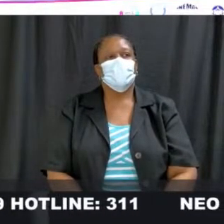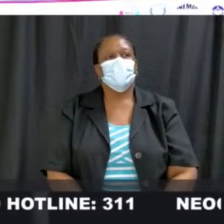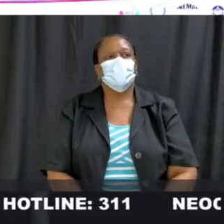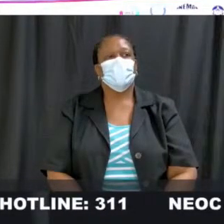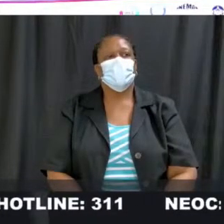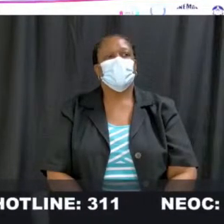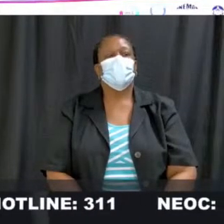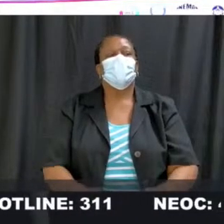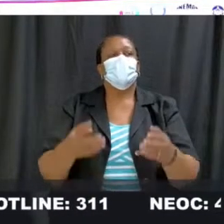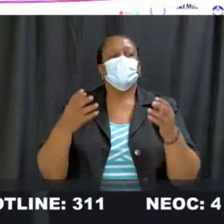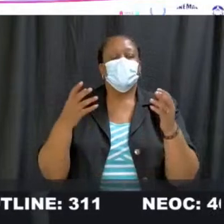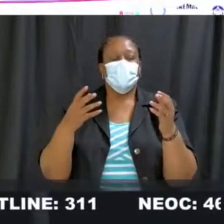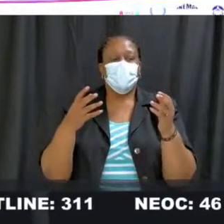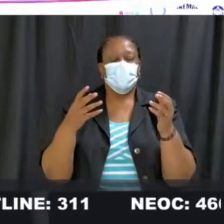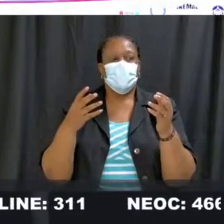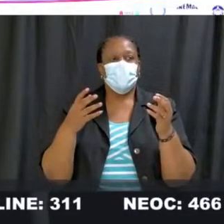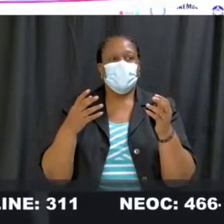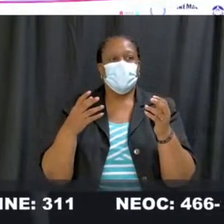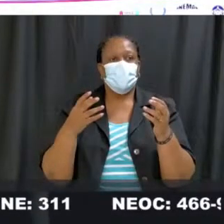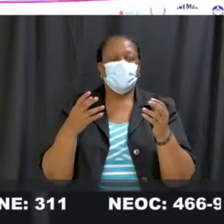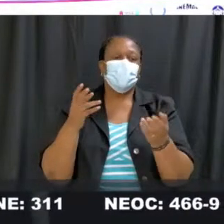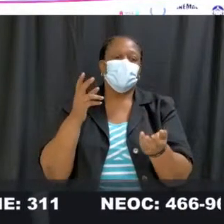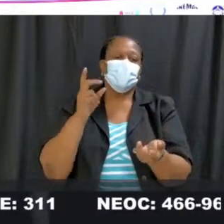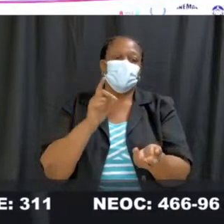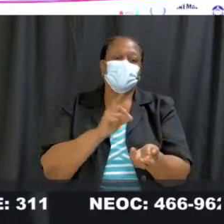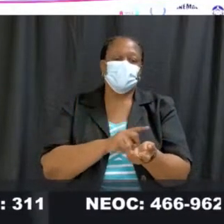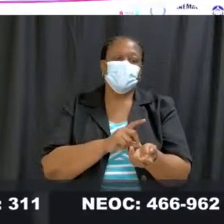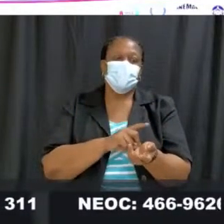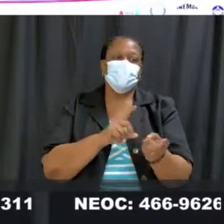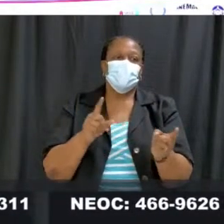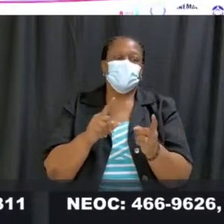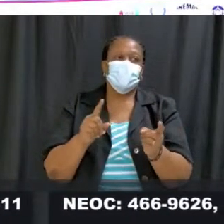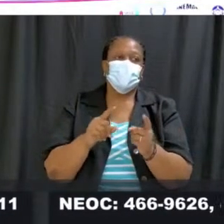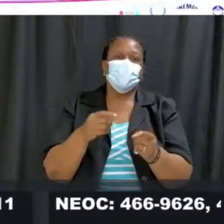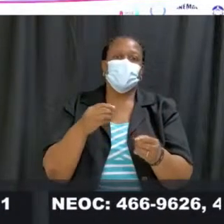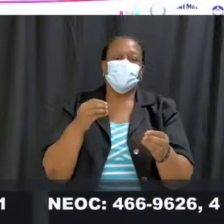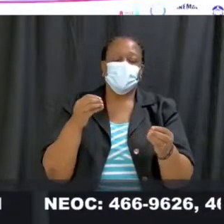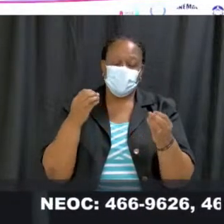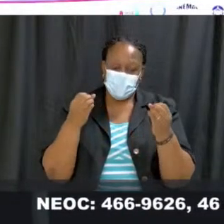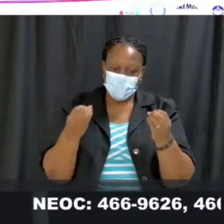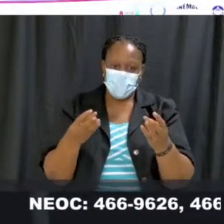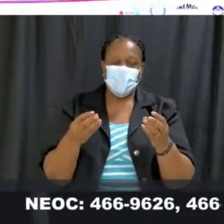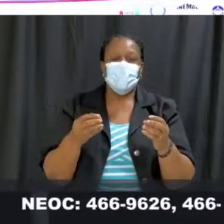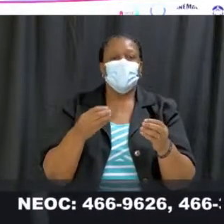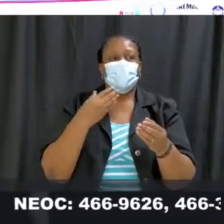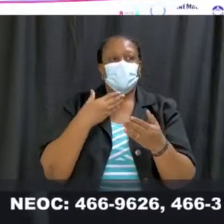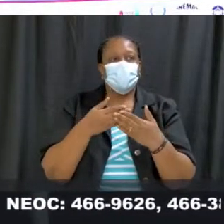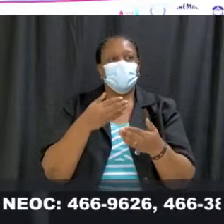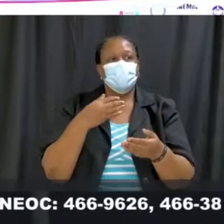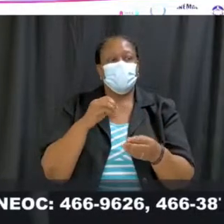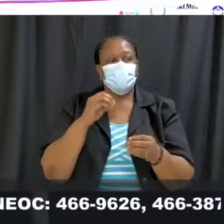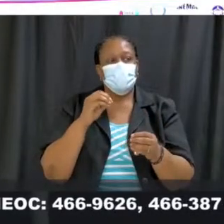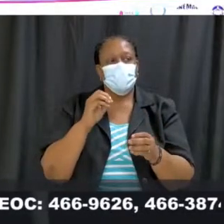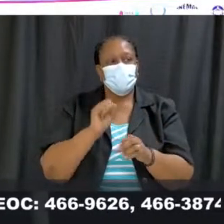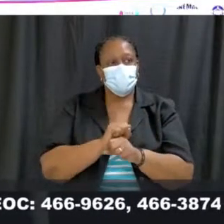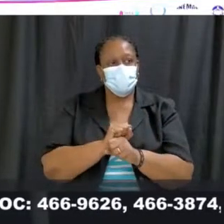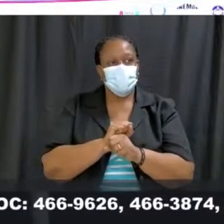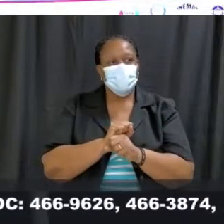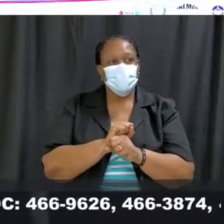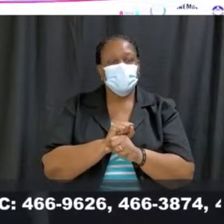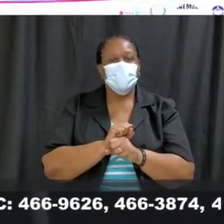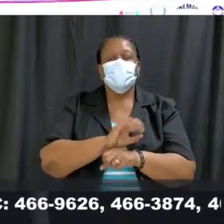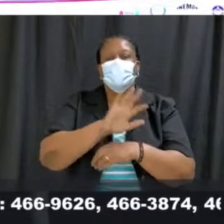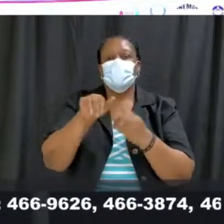analyzed the data regarding all the positive cases identified between May 19th to